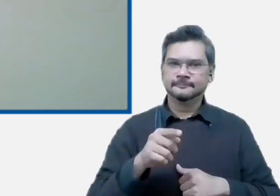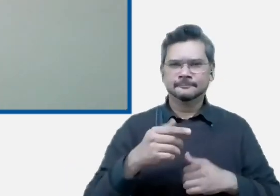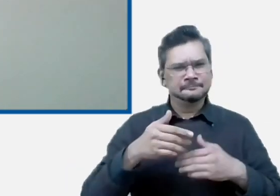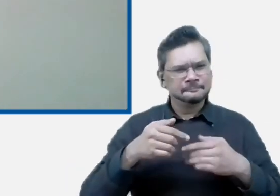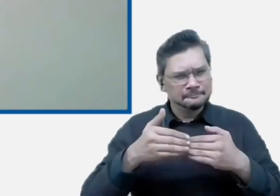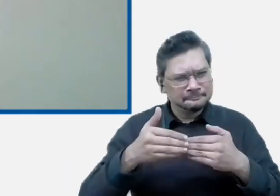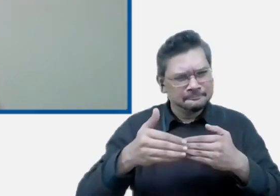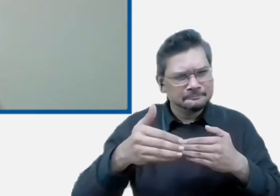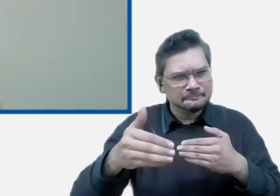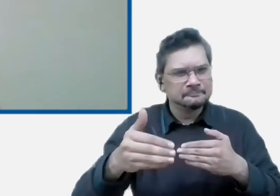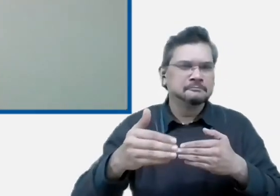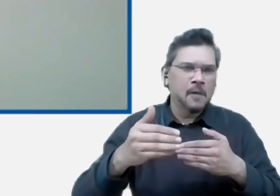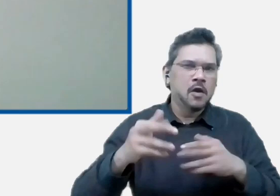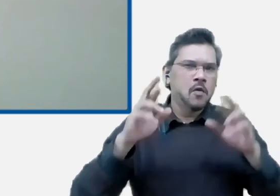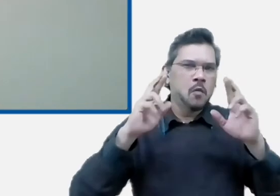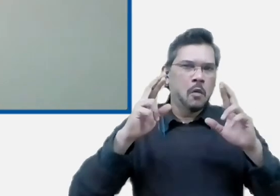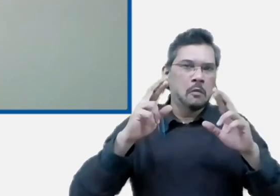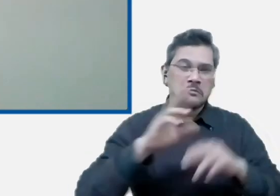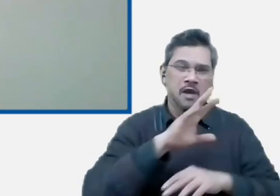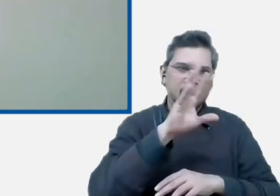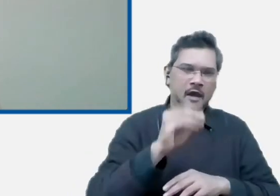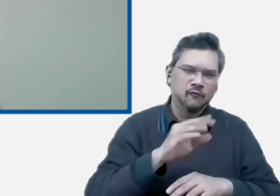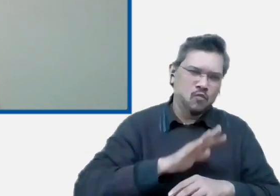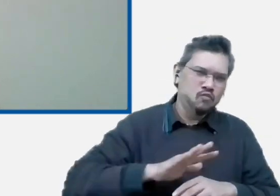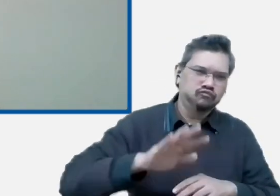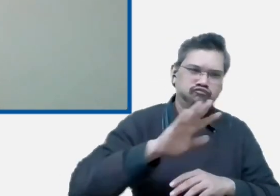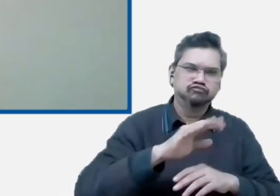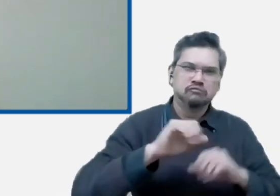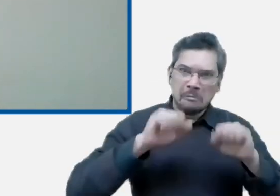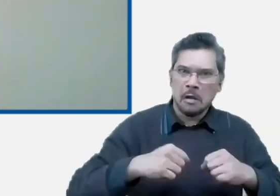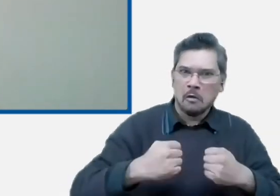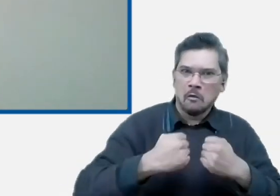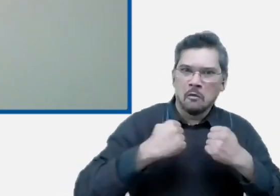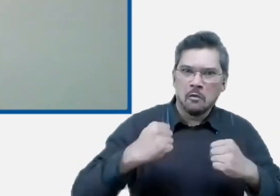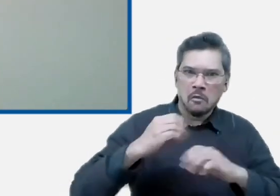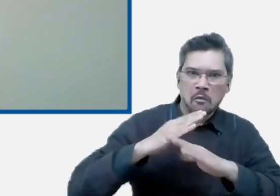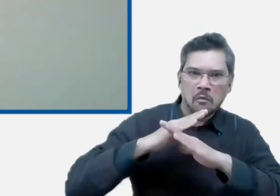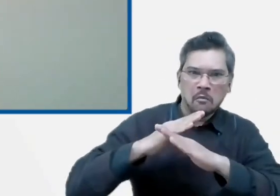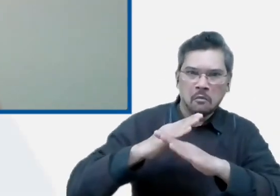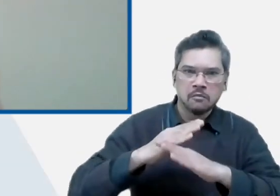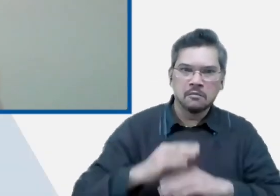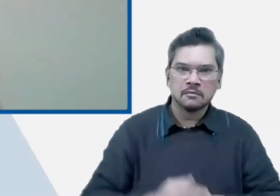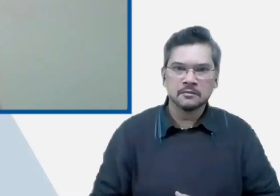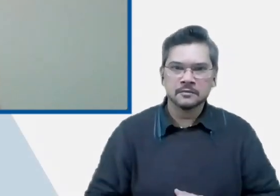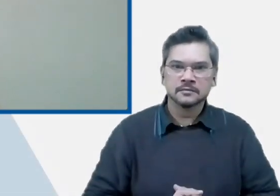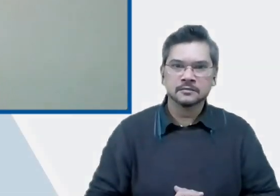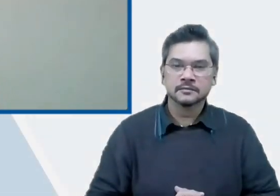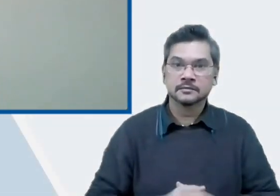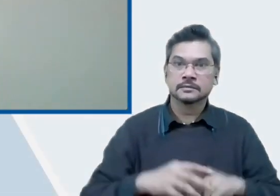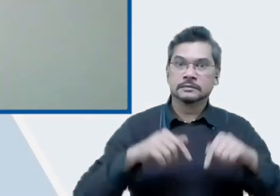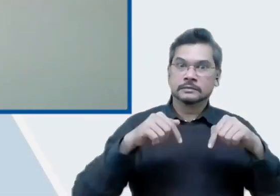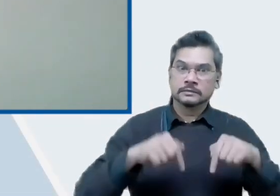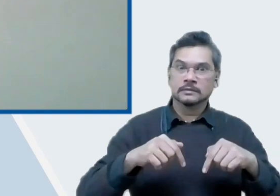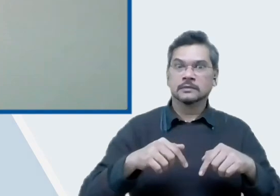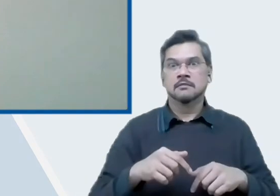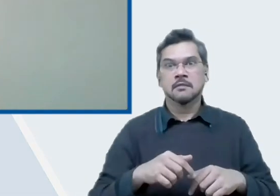to, strengthened governance of multiple hazards and COVID-19, acquiring data that is